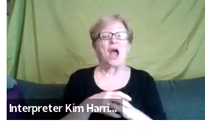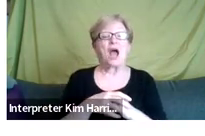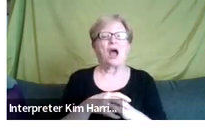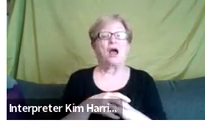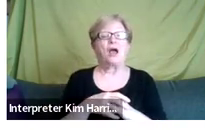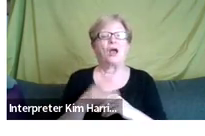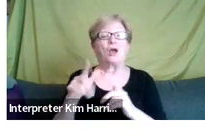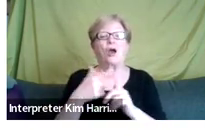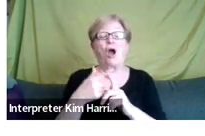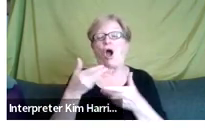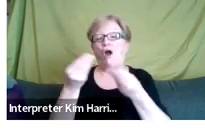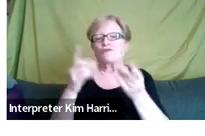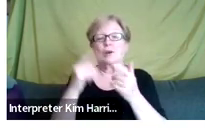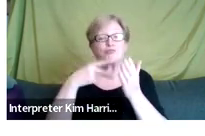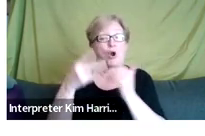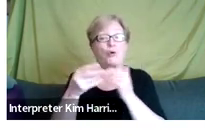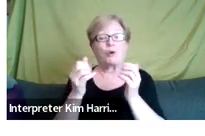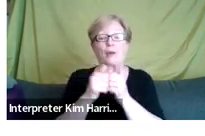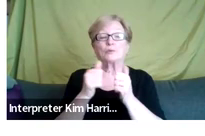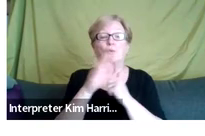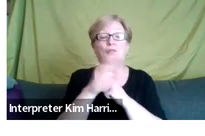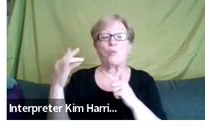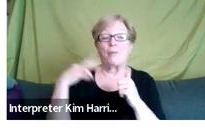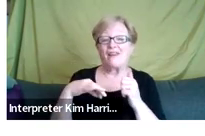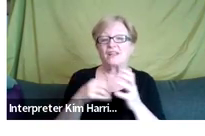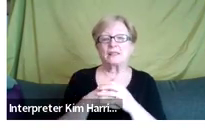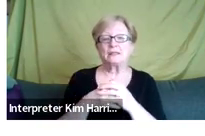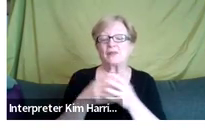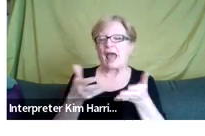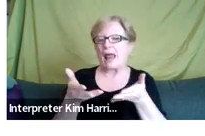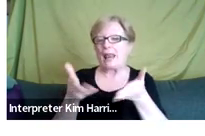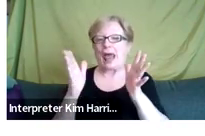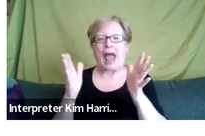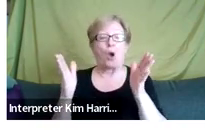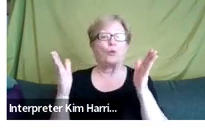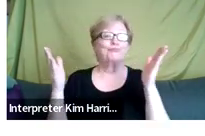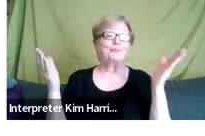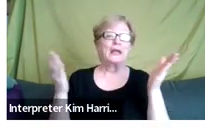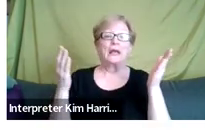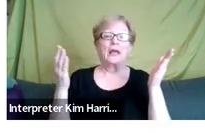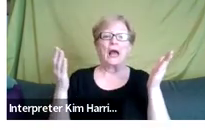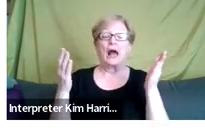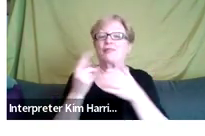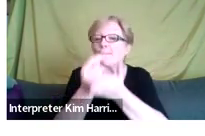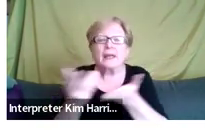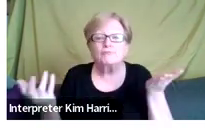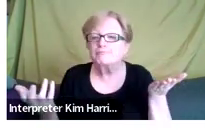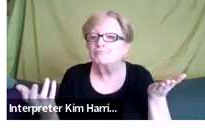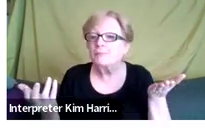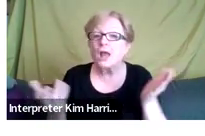within your benefits that allow for therapy